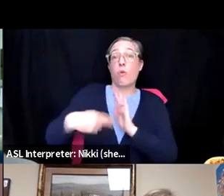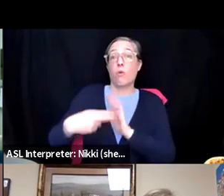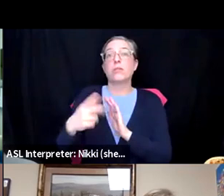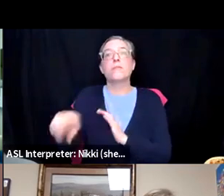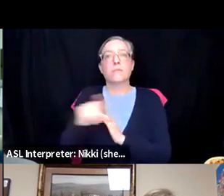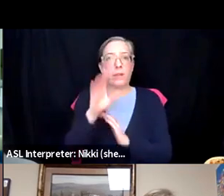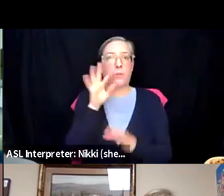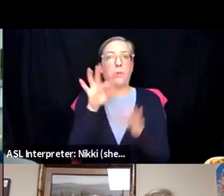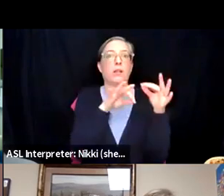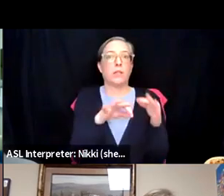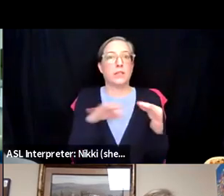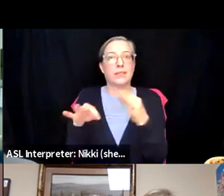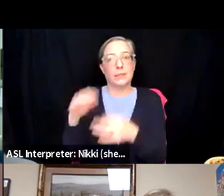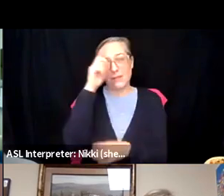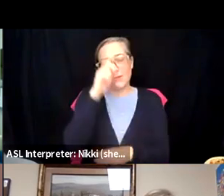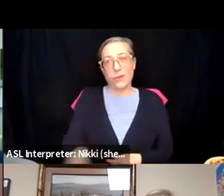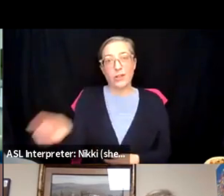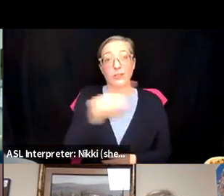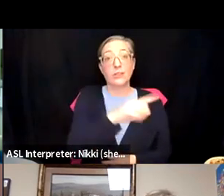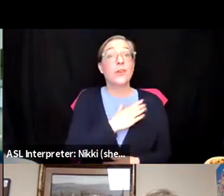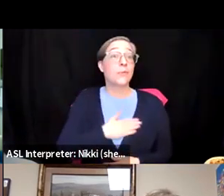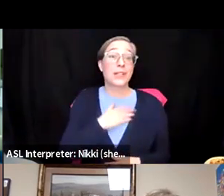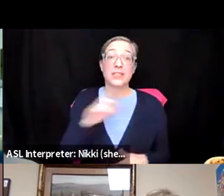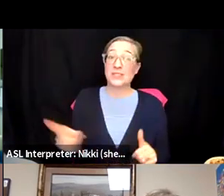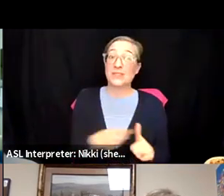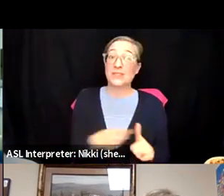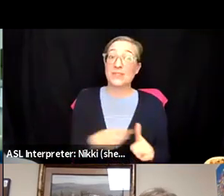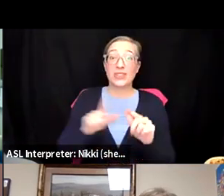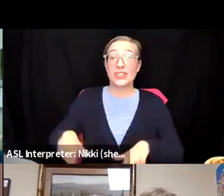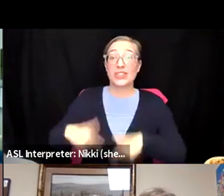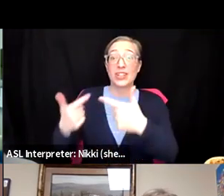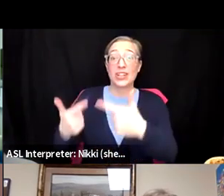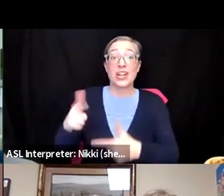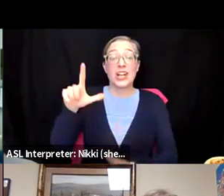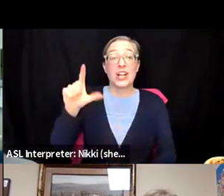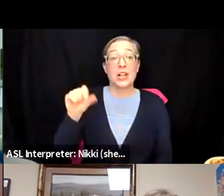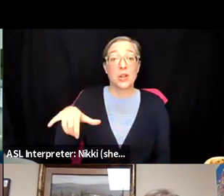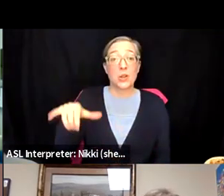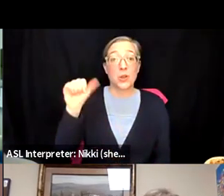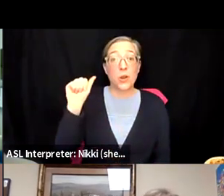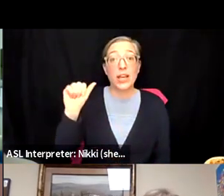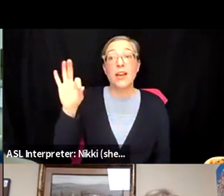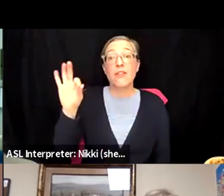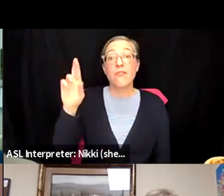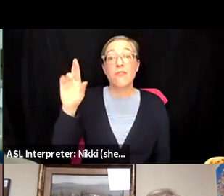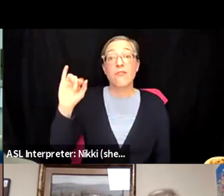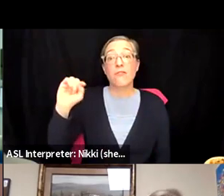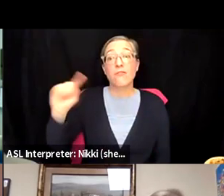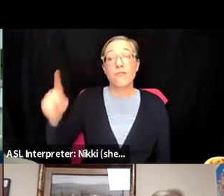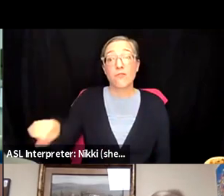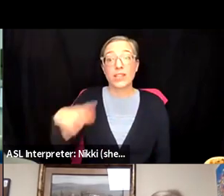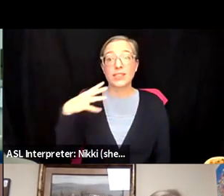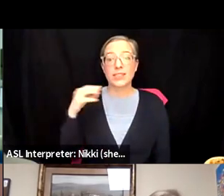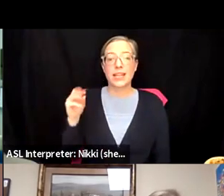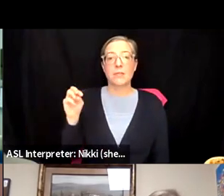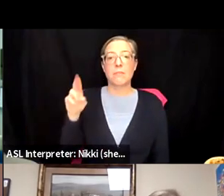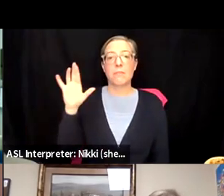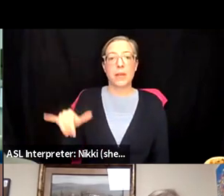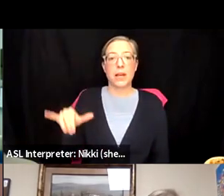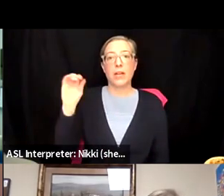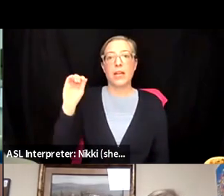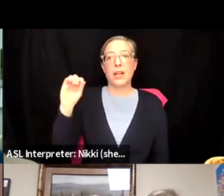forward. So please first welcome Loya Fritz and Mary O'Hare. Loya, you want to start it out with